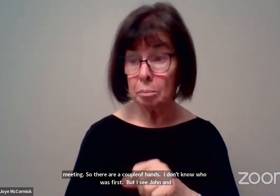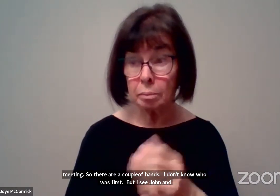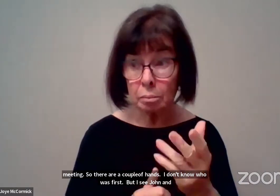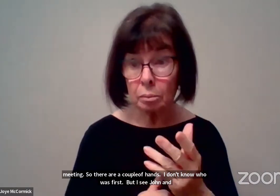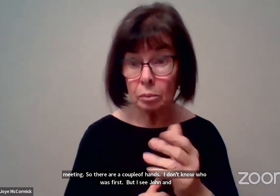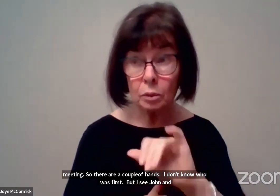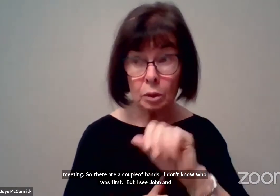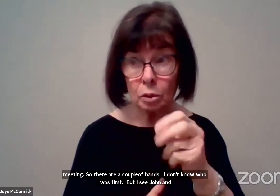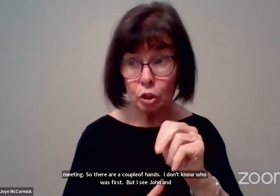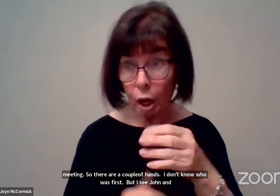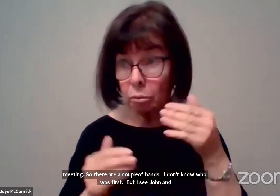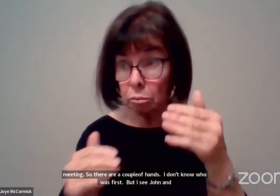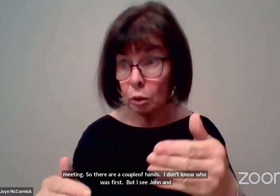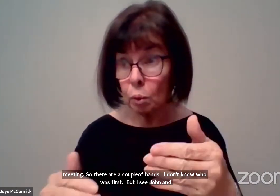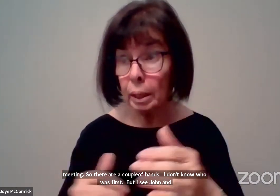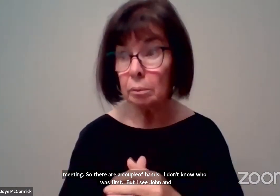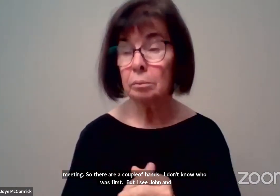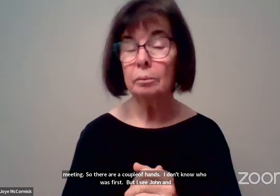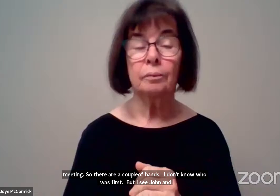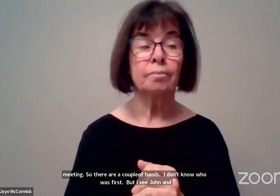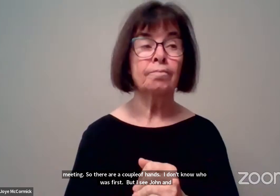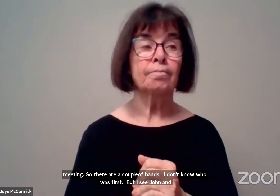John, would you like to go ahead?